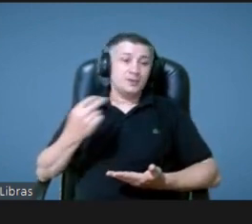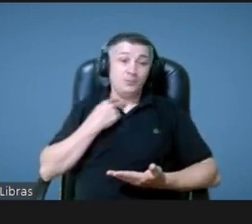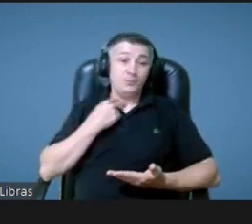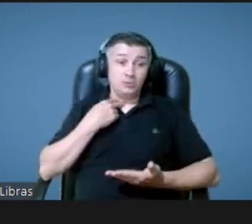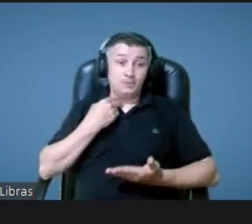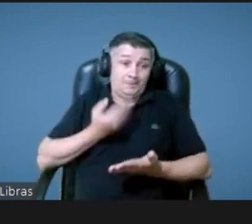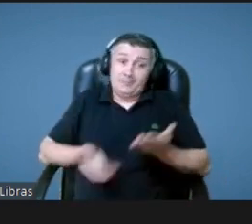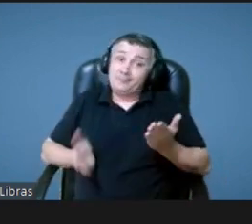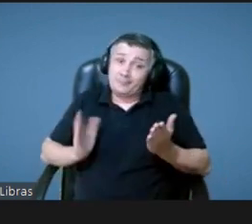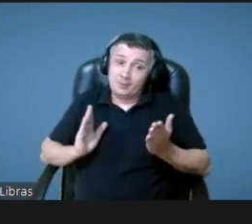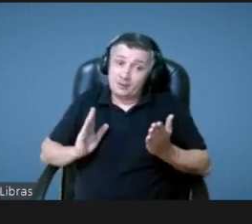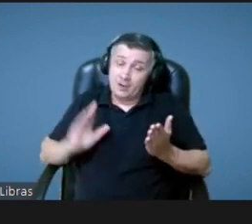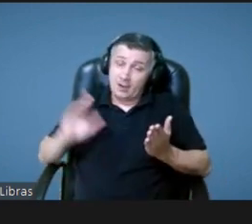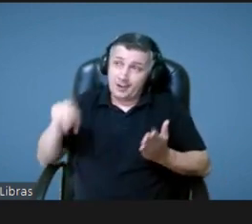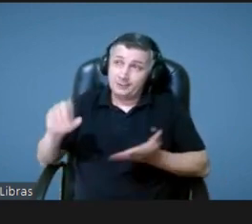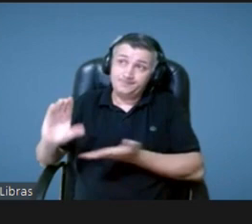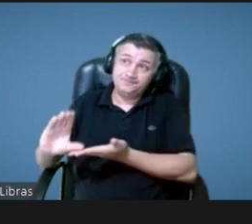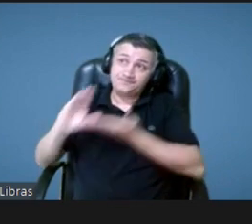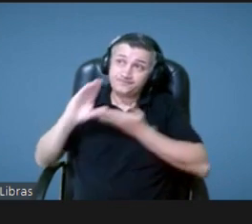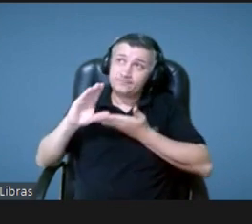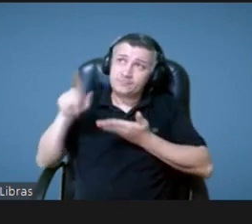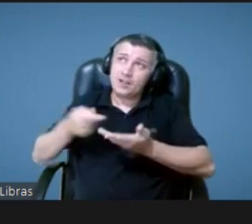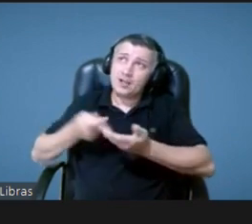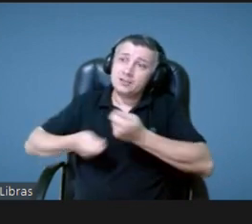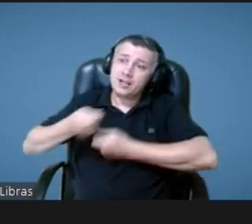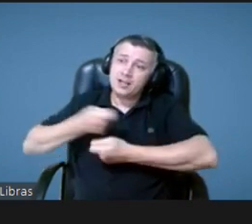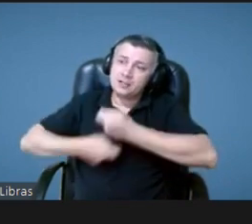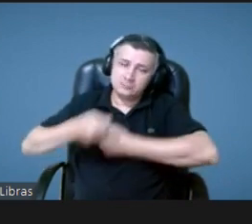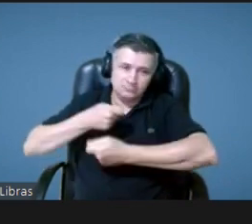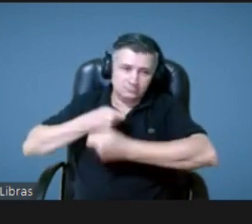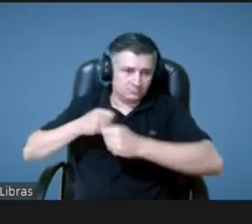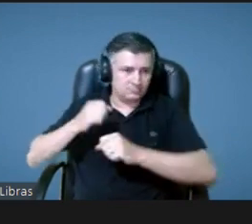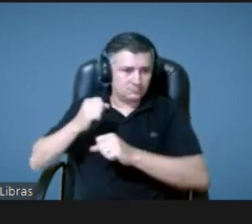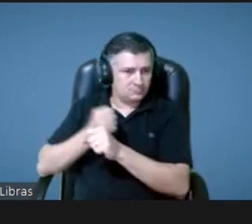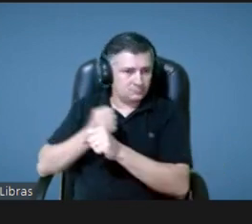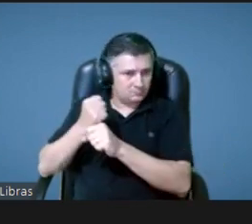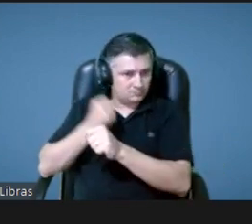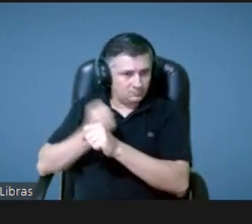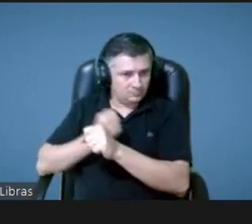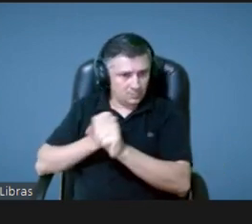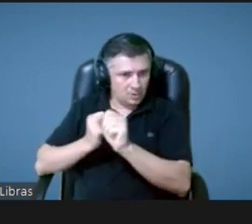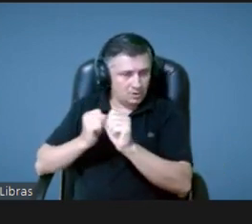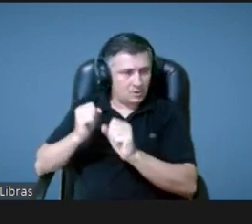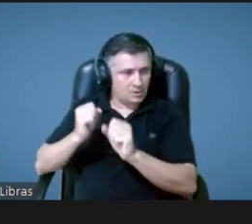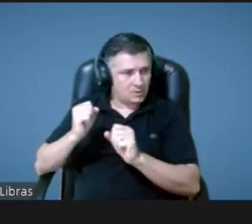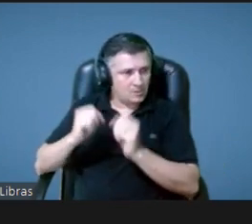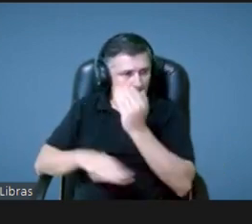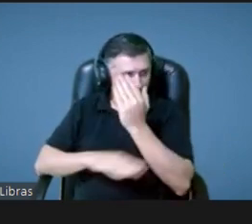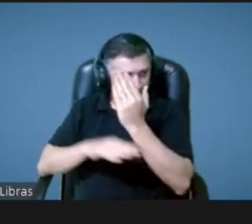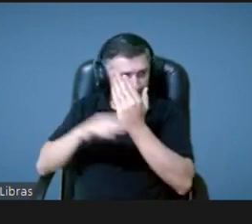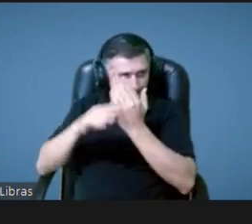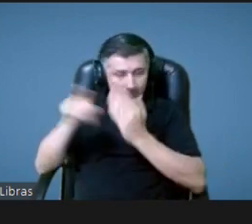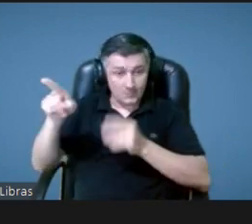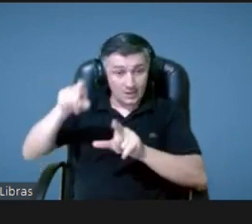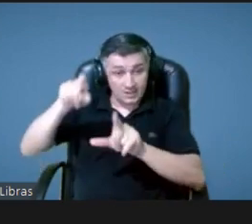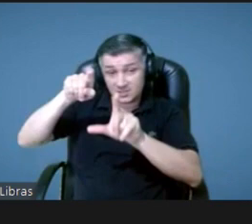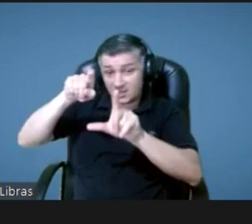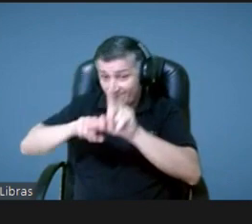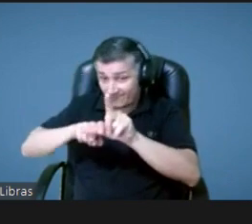We have to think that these receivables come from a real